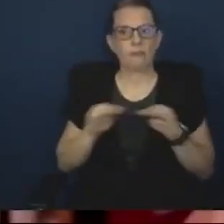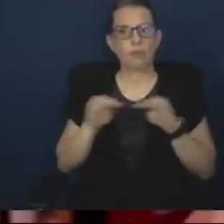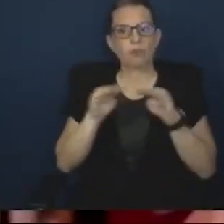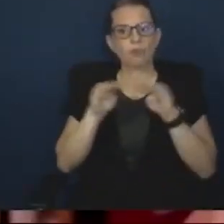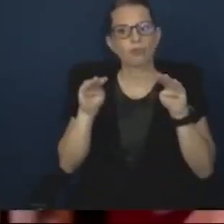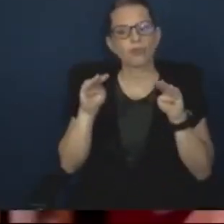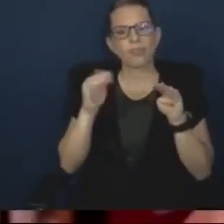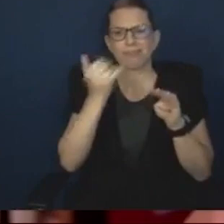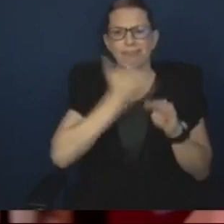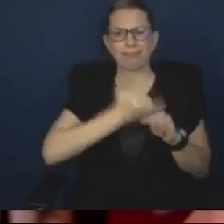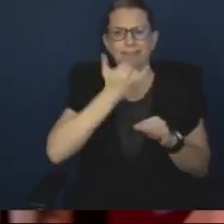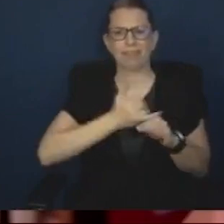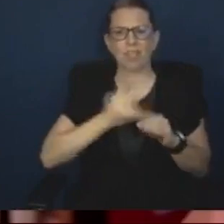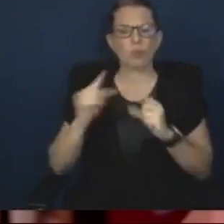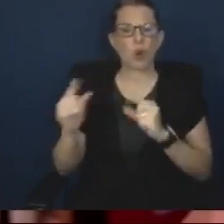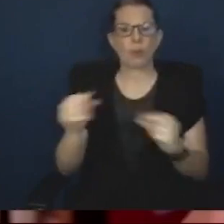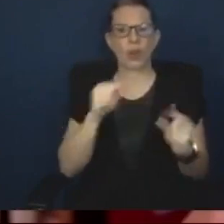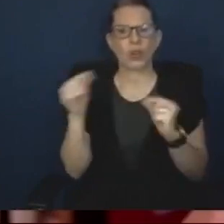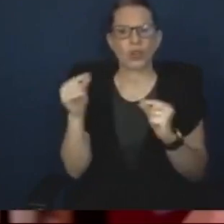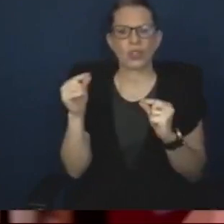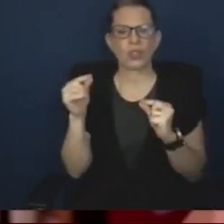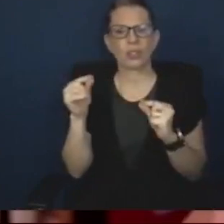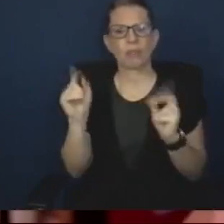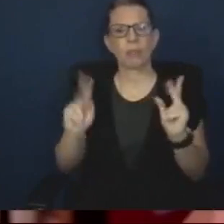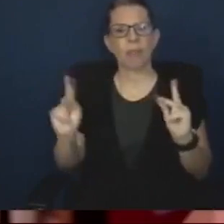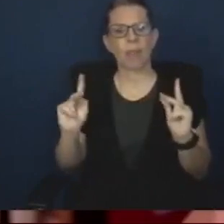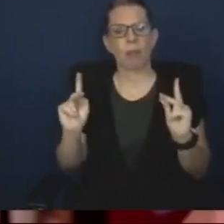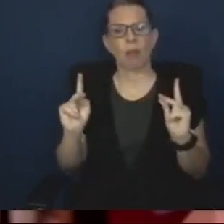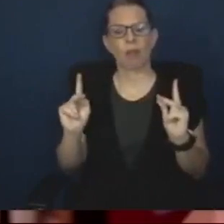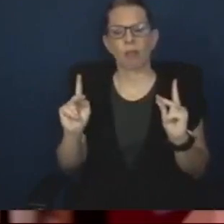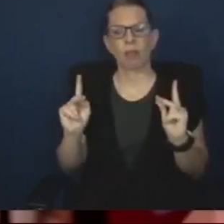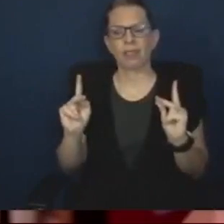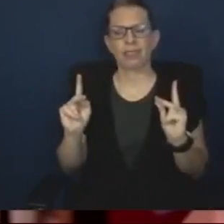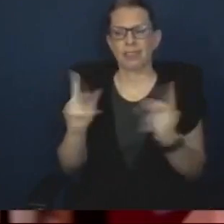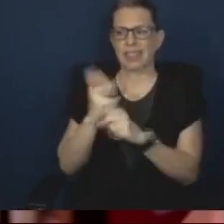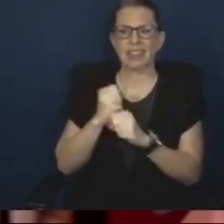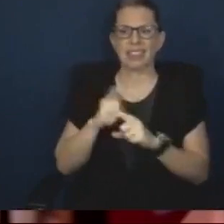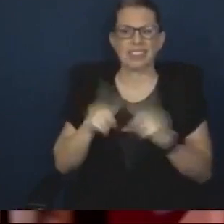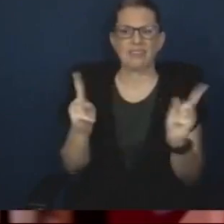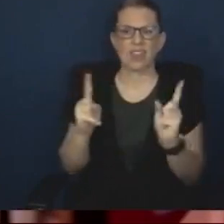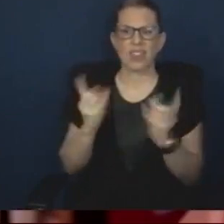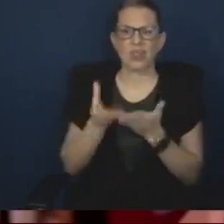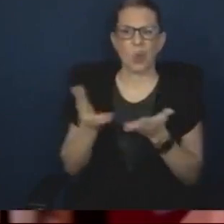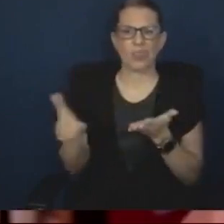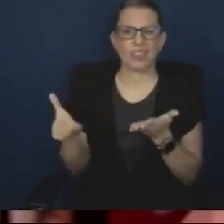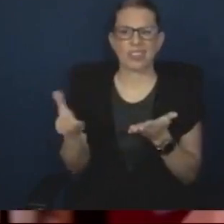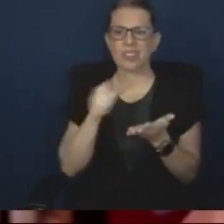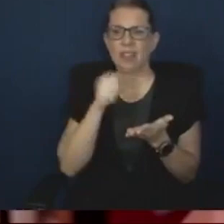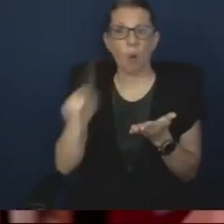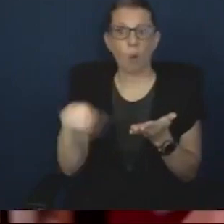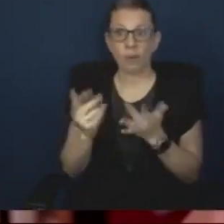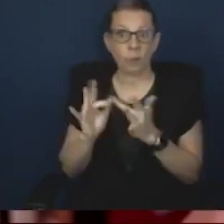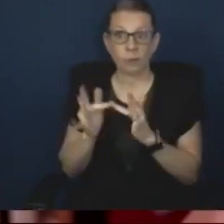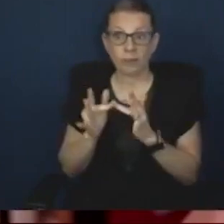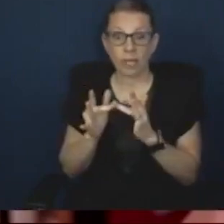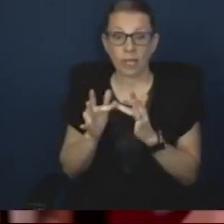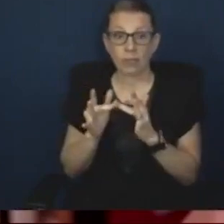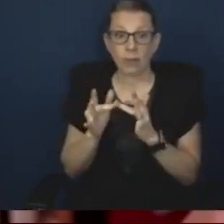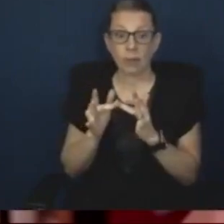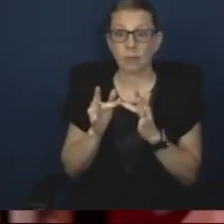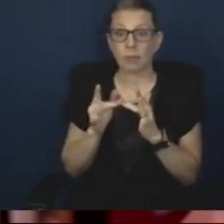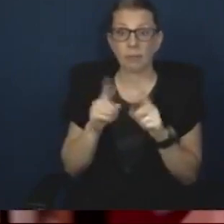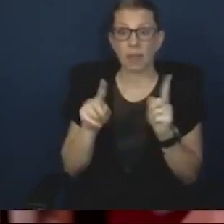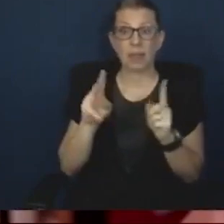incorrect, all kinds of rumors that people get from all sorts of sources, not just websites, but mass media